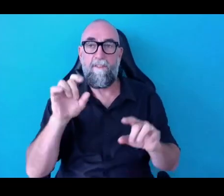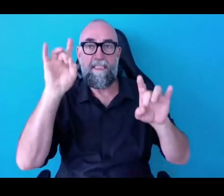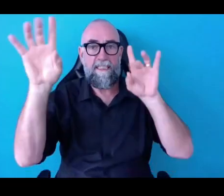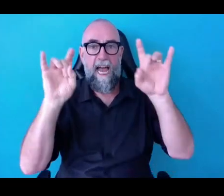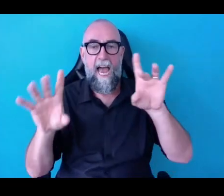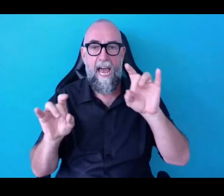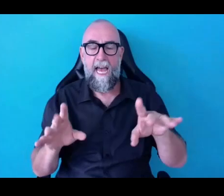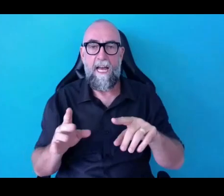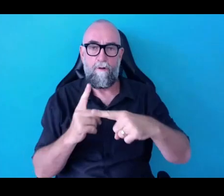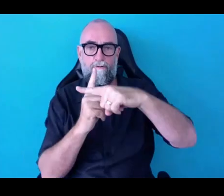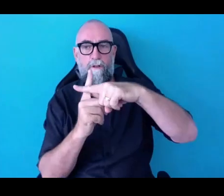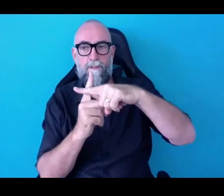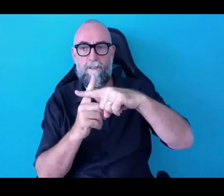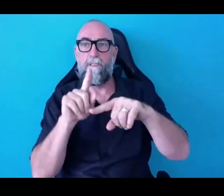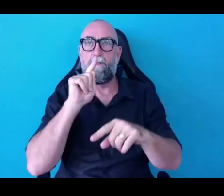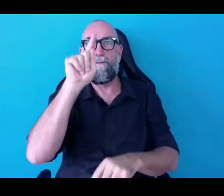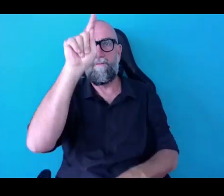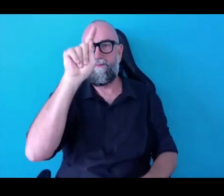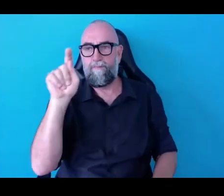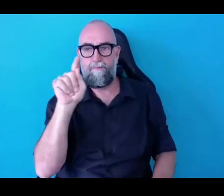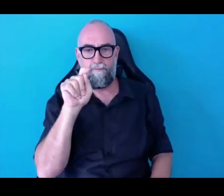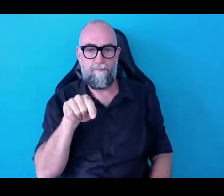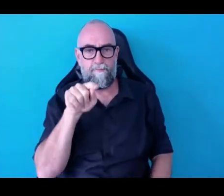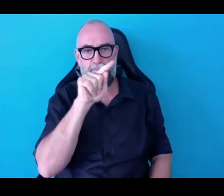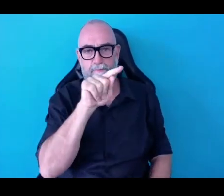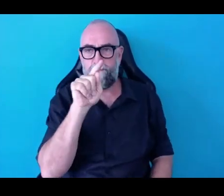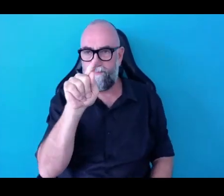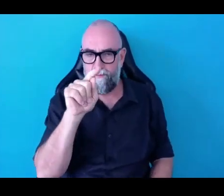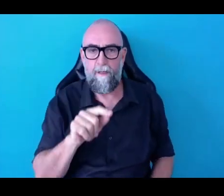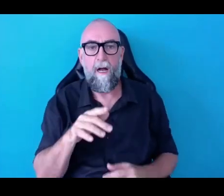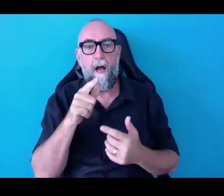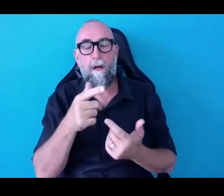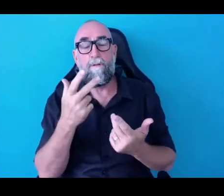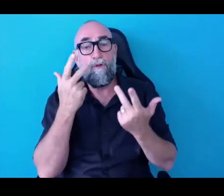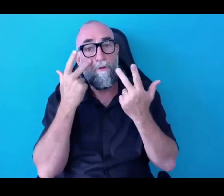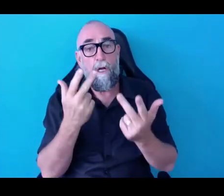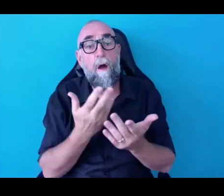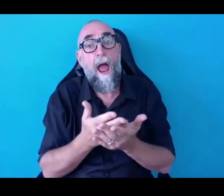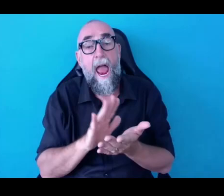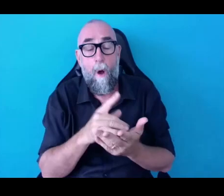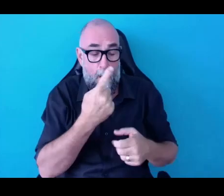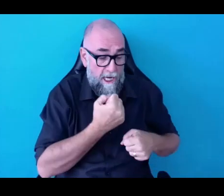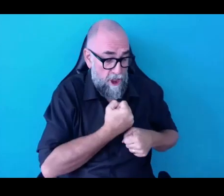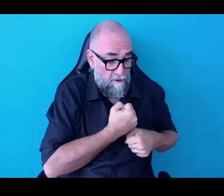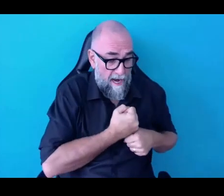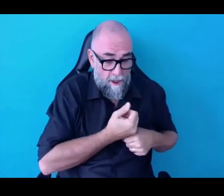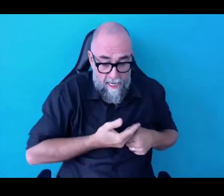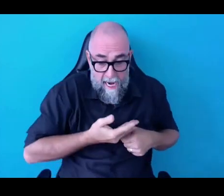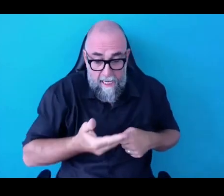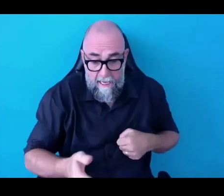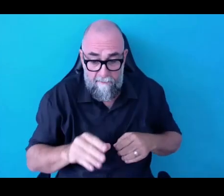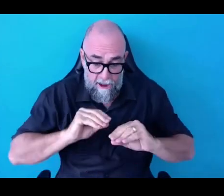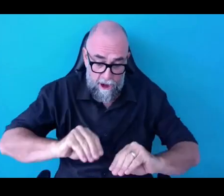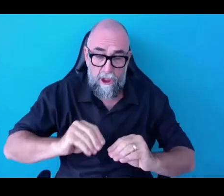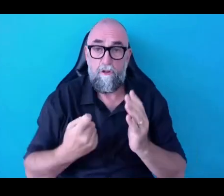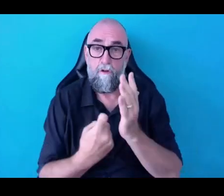within a crucifix. It is a powerful work illustrating how racism is taught from one generation to the next. As I continue